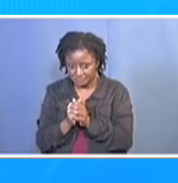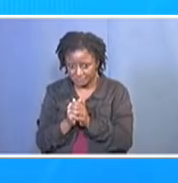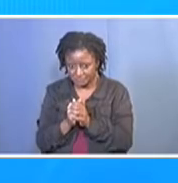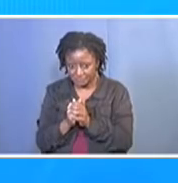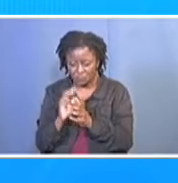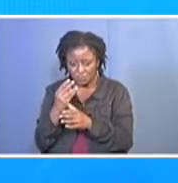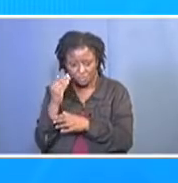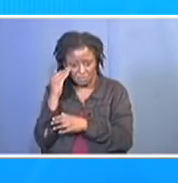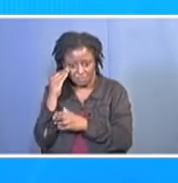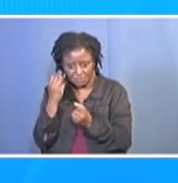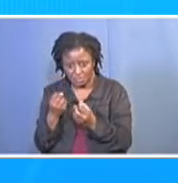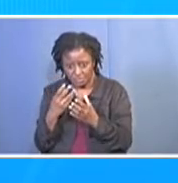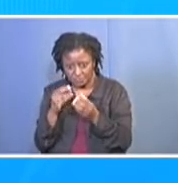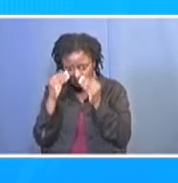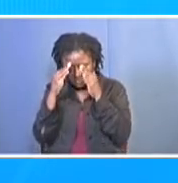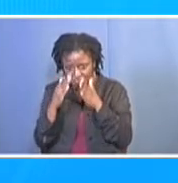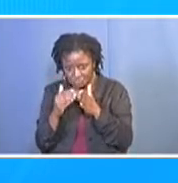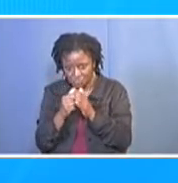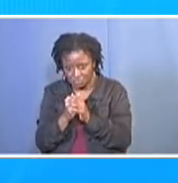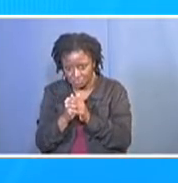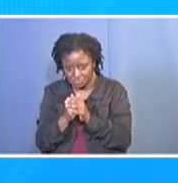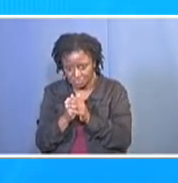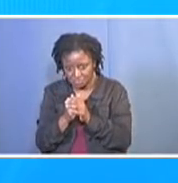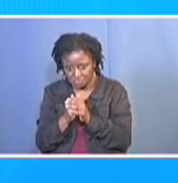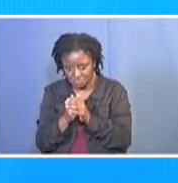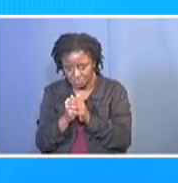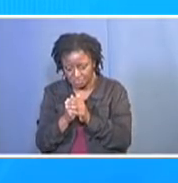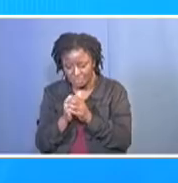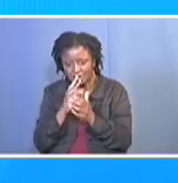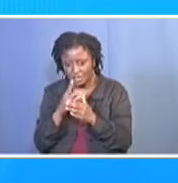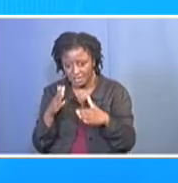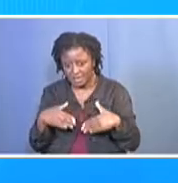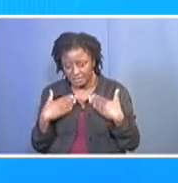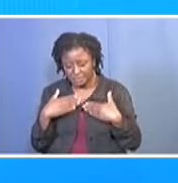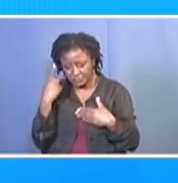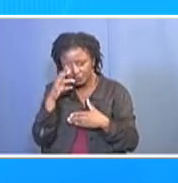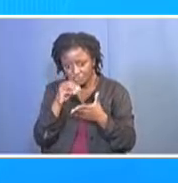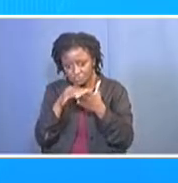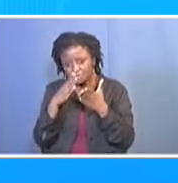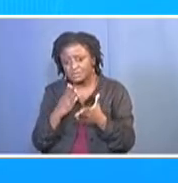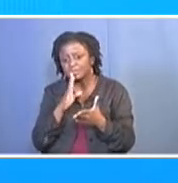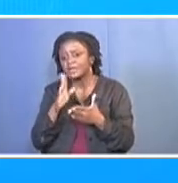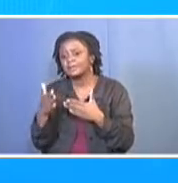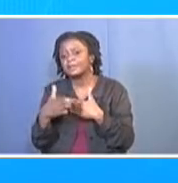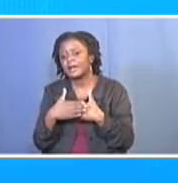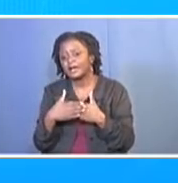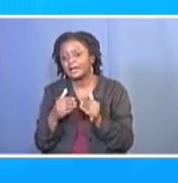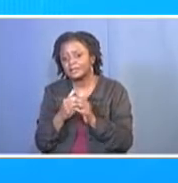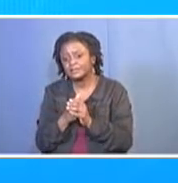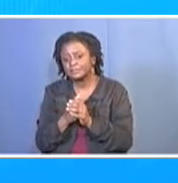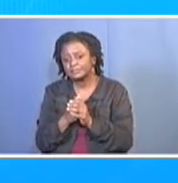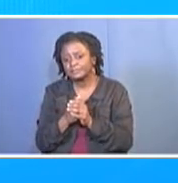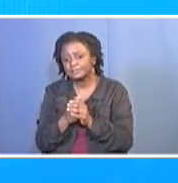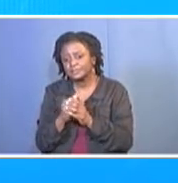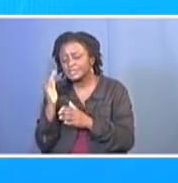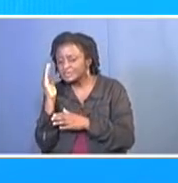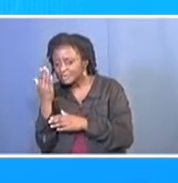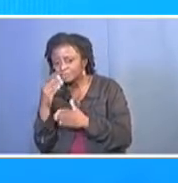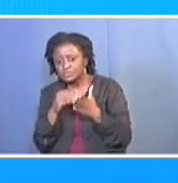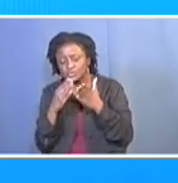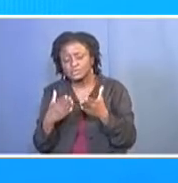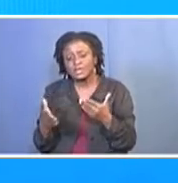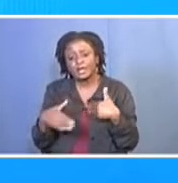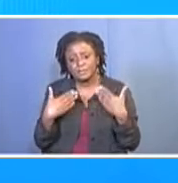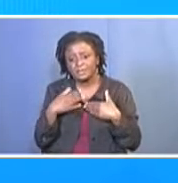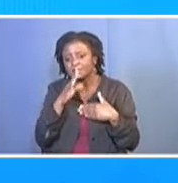the teachers and the parents were very happy for the students to be back. And it seems like all the students were happy to be back